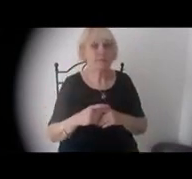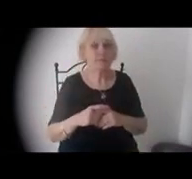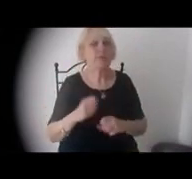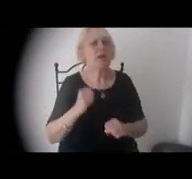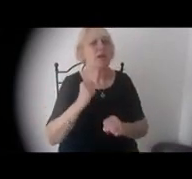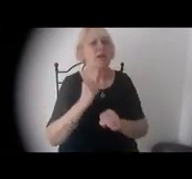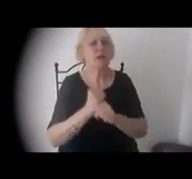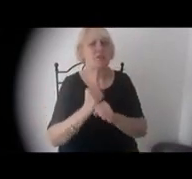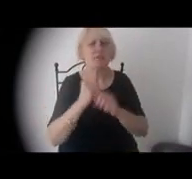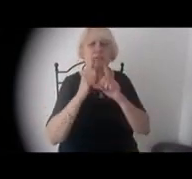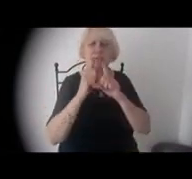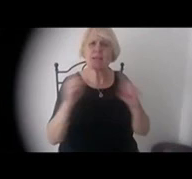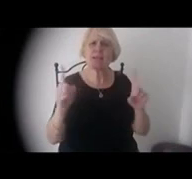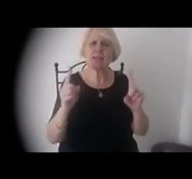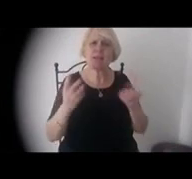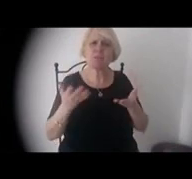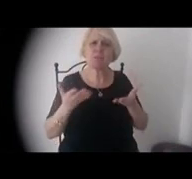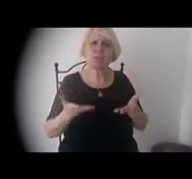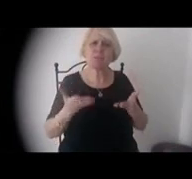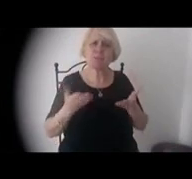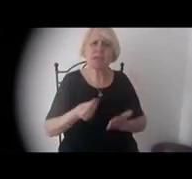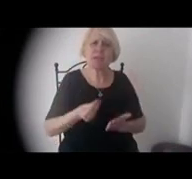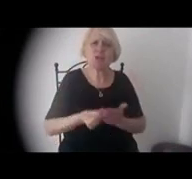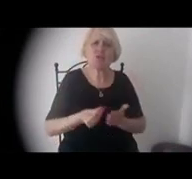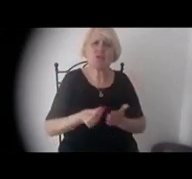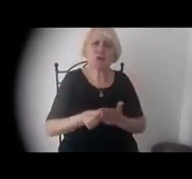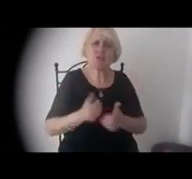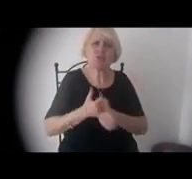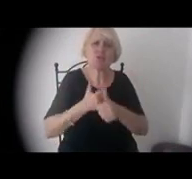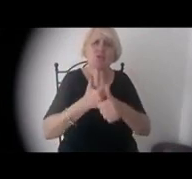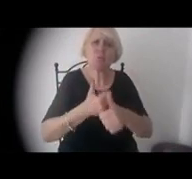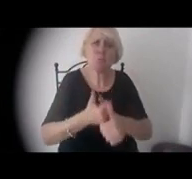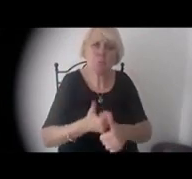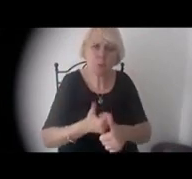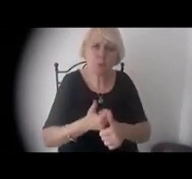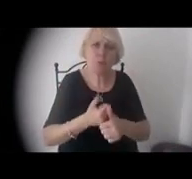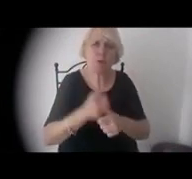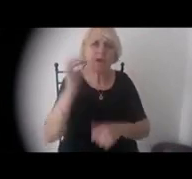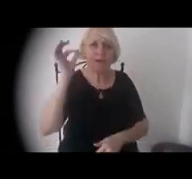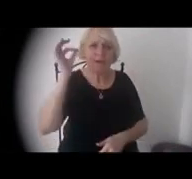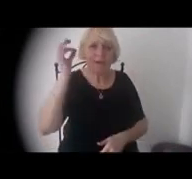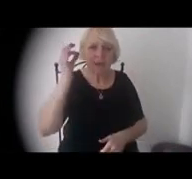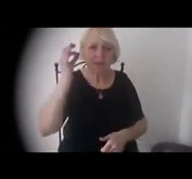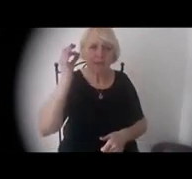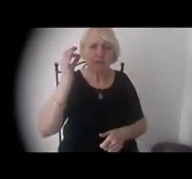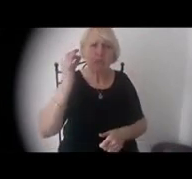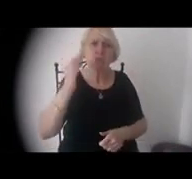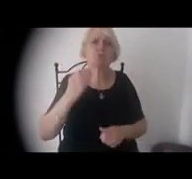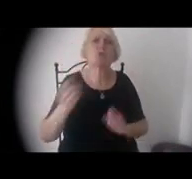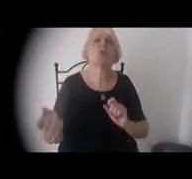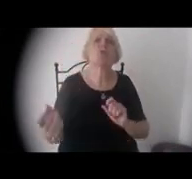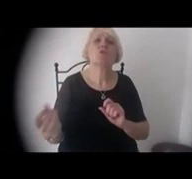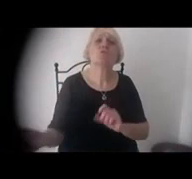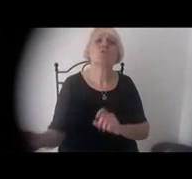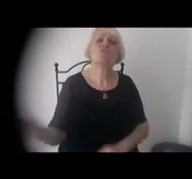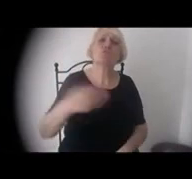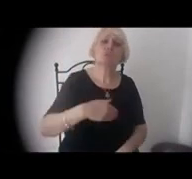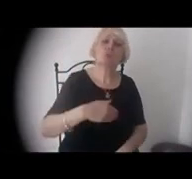today, grants to support the local authority with the return to education, and we're considering whether we can make the telephone helpline part